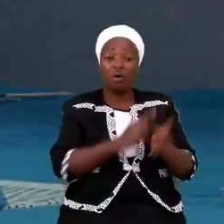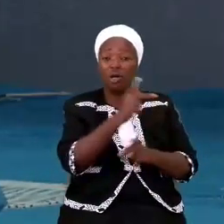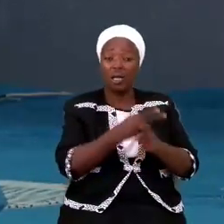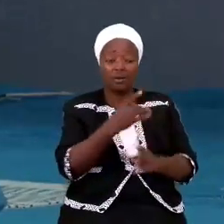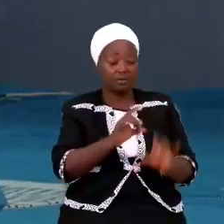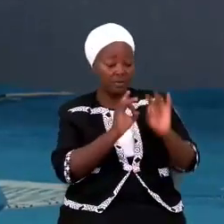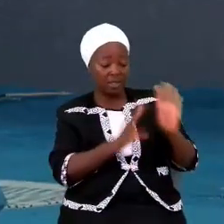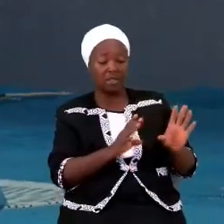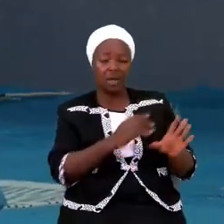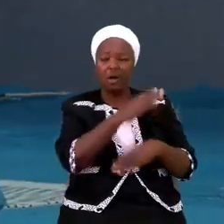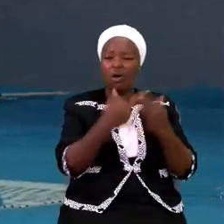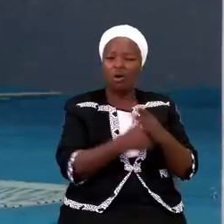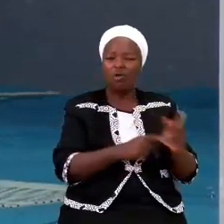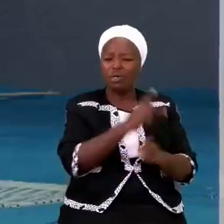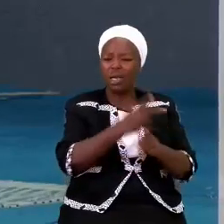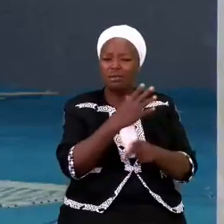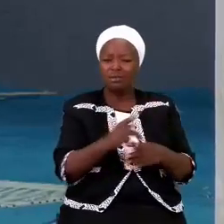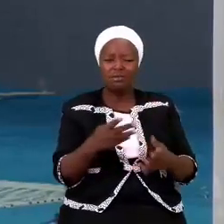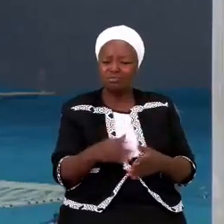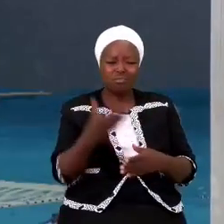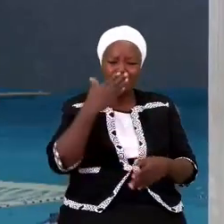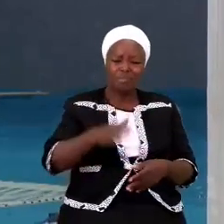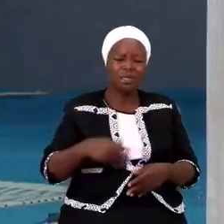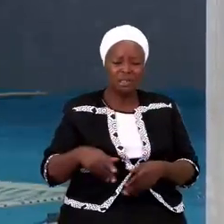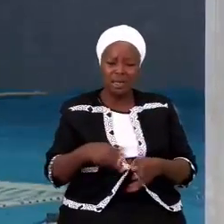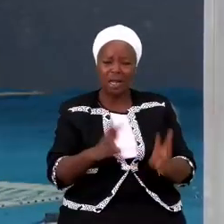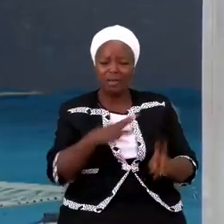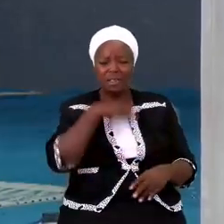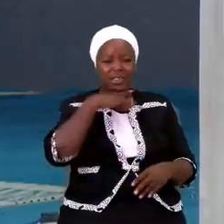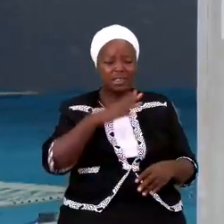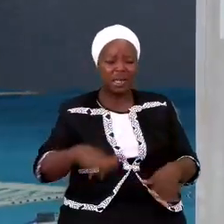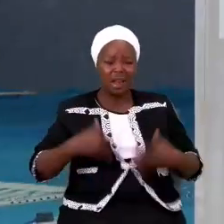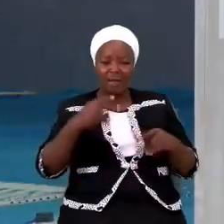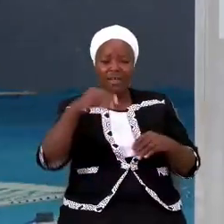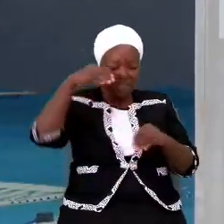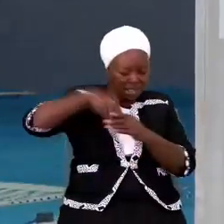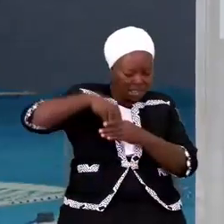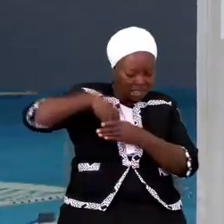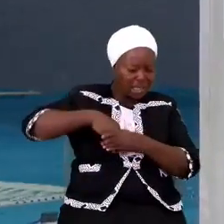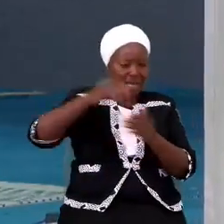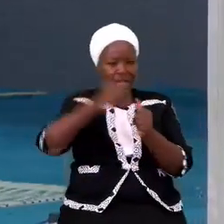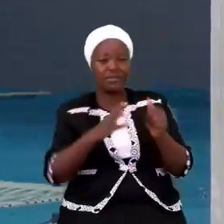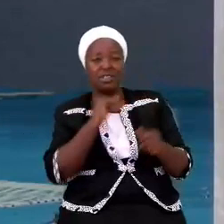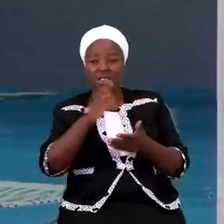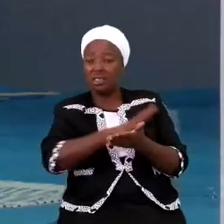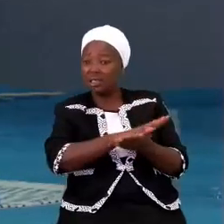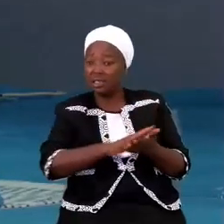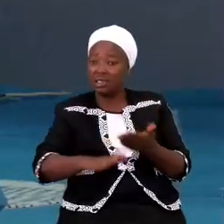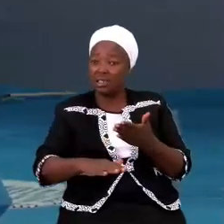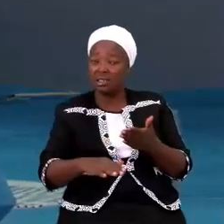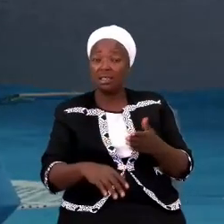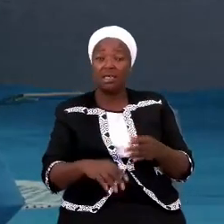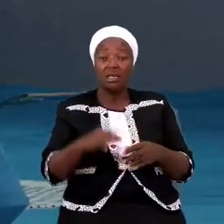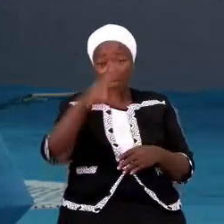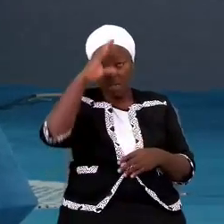is cleansed. He purifies us. He sanctifies us. He refines us. He